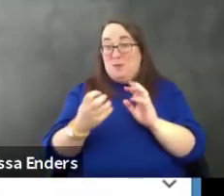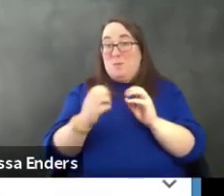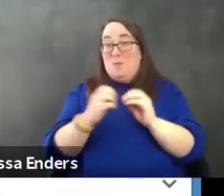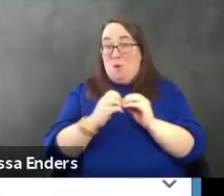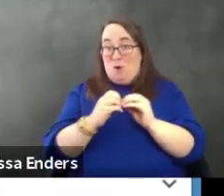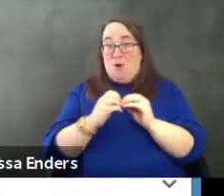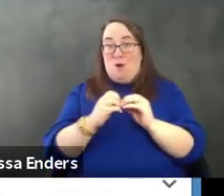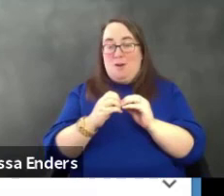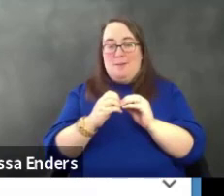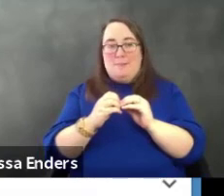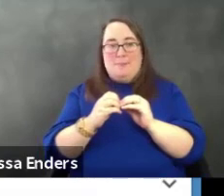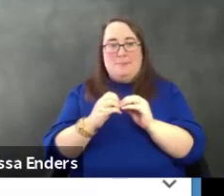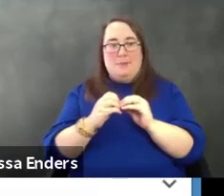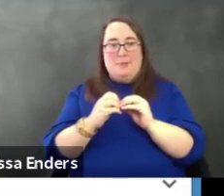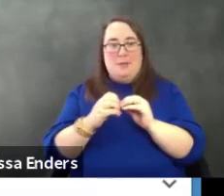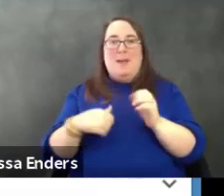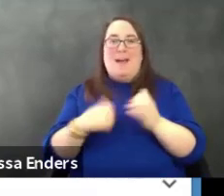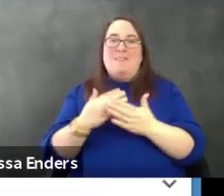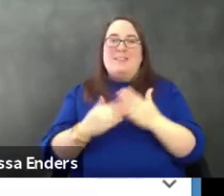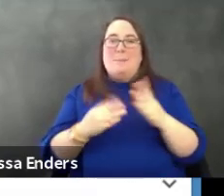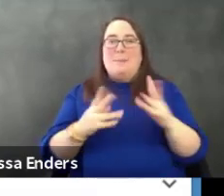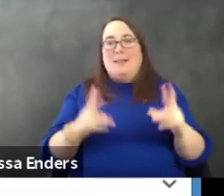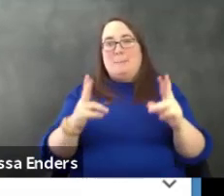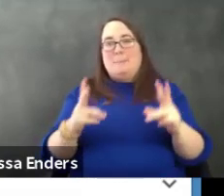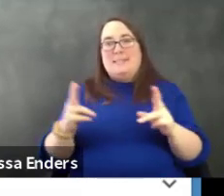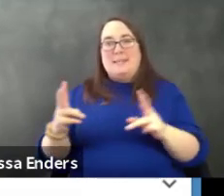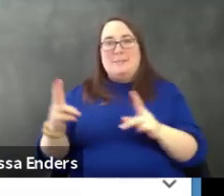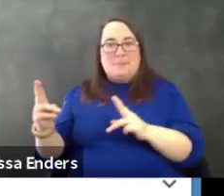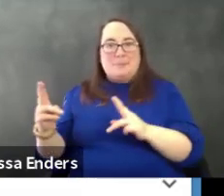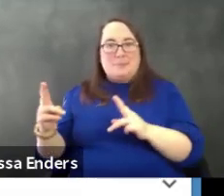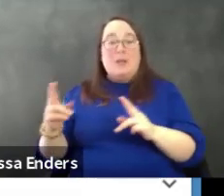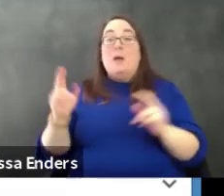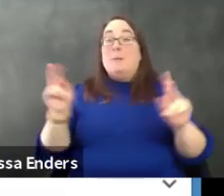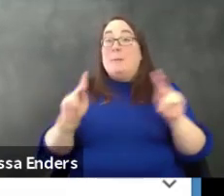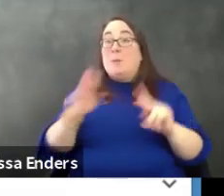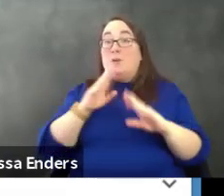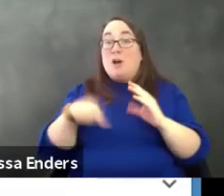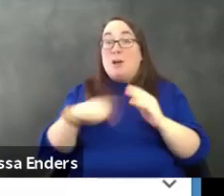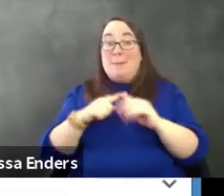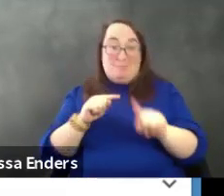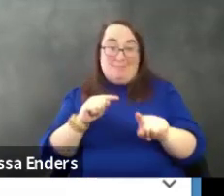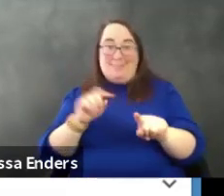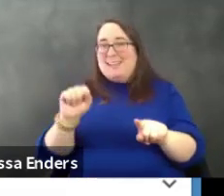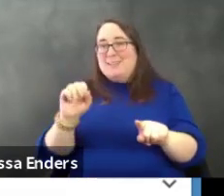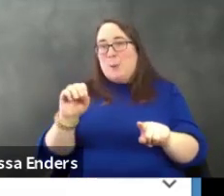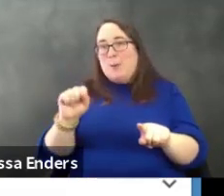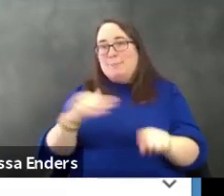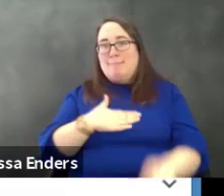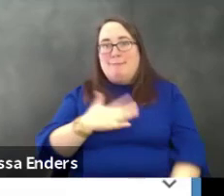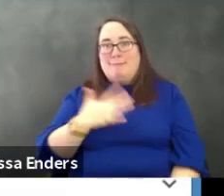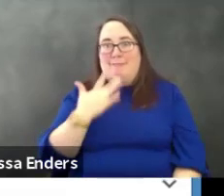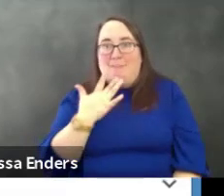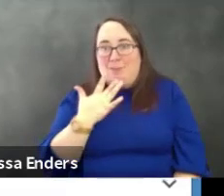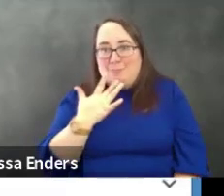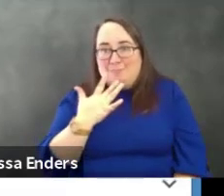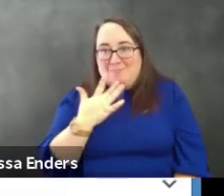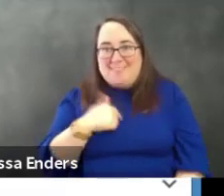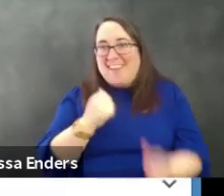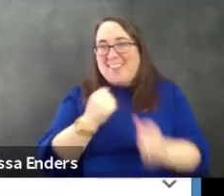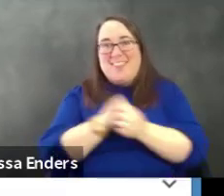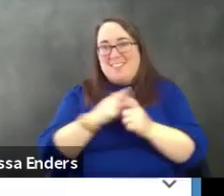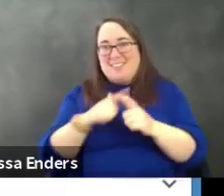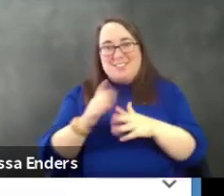and I've got some clips of, I know people were talking about the SOS. So this is one of my favorite things that I like to be able to share